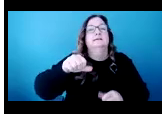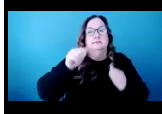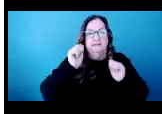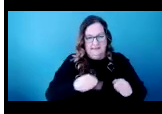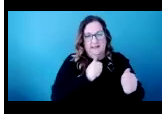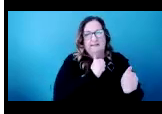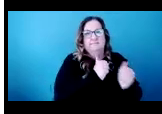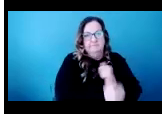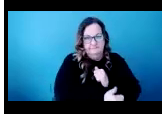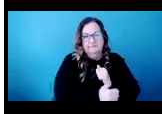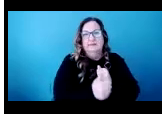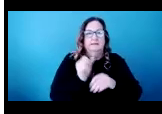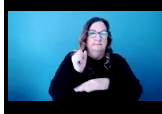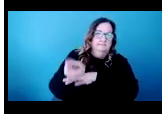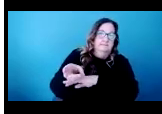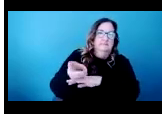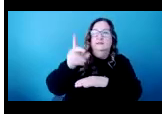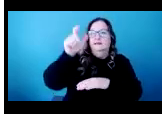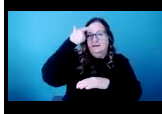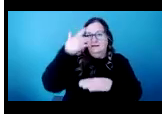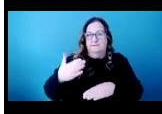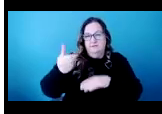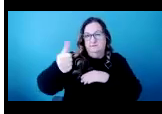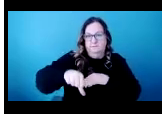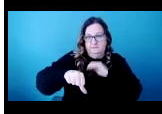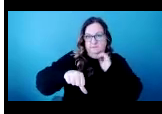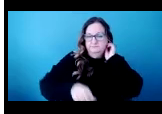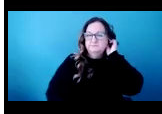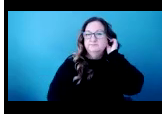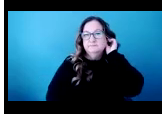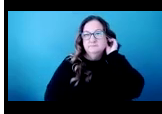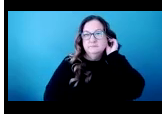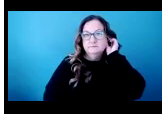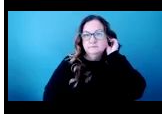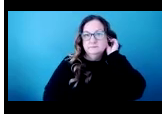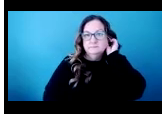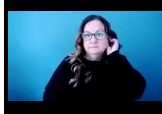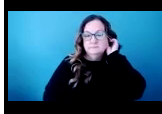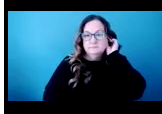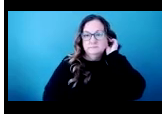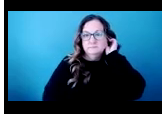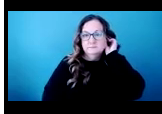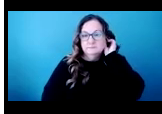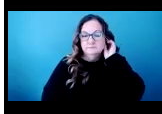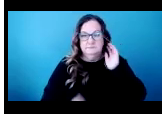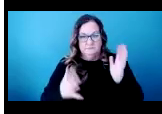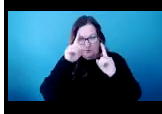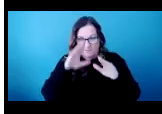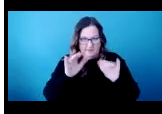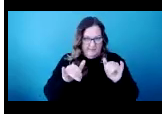anymore. More people have to say, yes, we want this, and they can override the veto. So hopefully that wasn't too